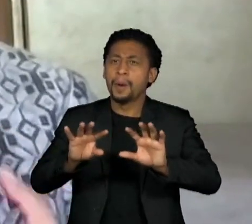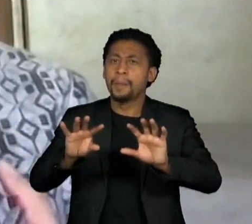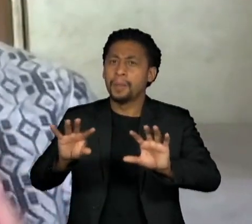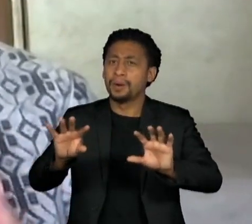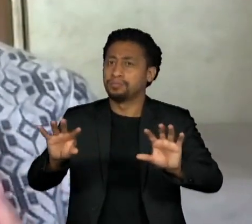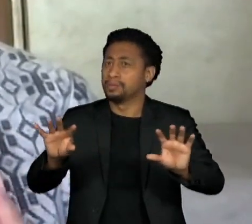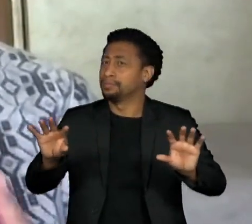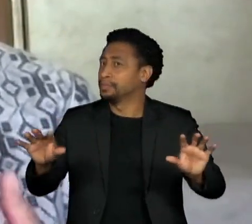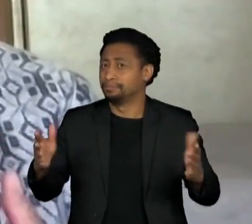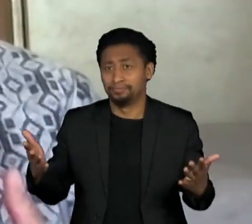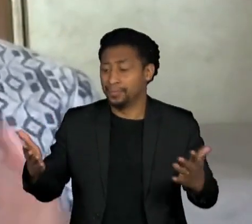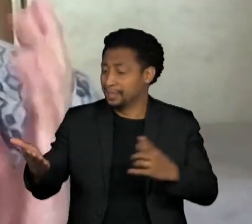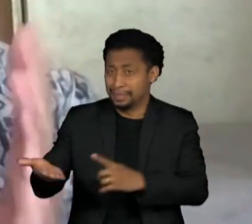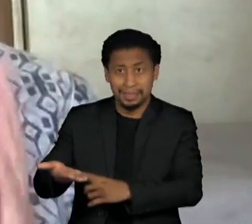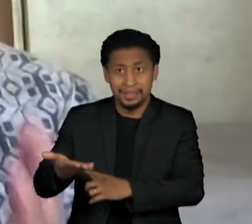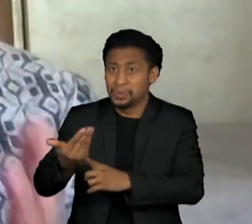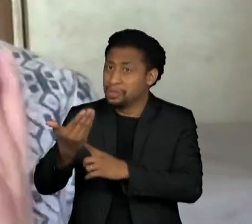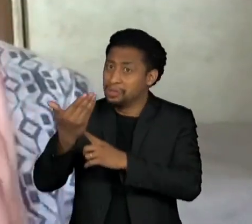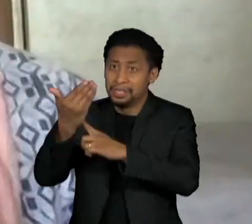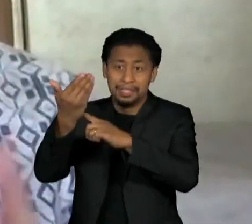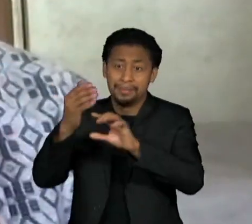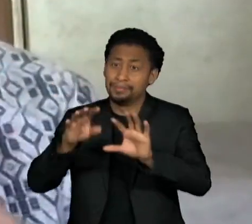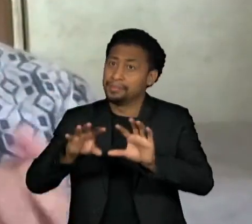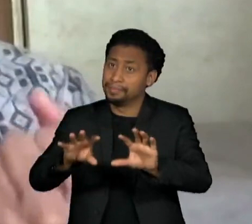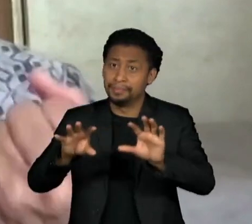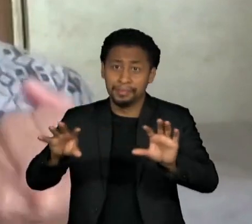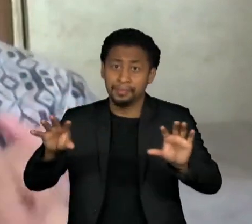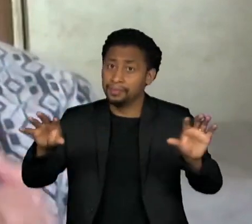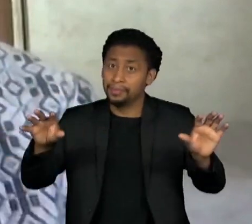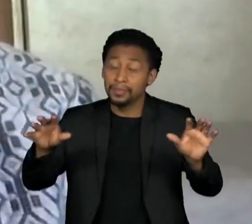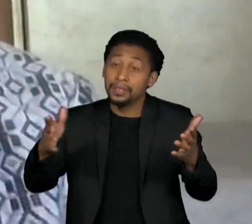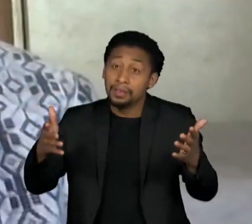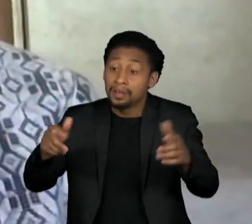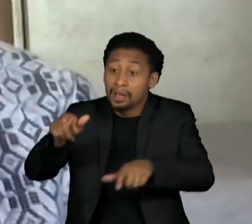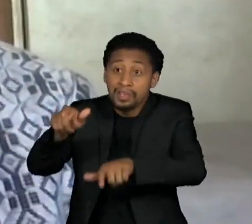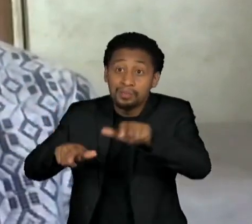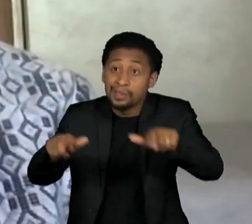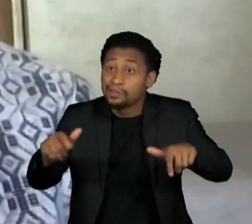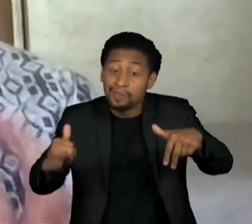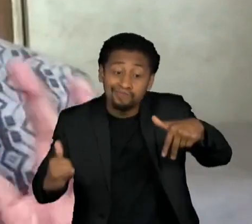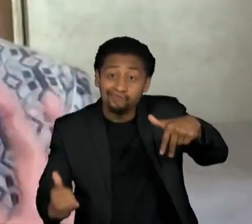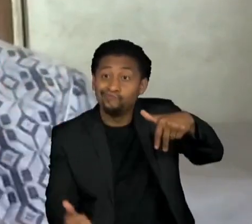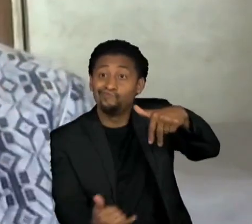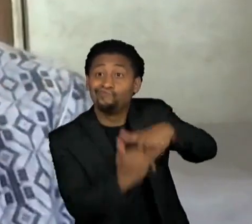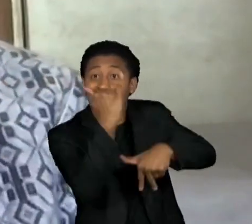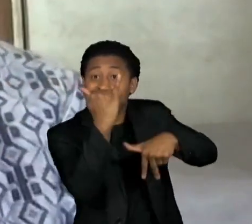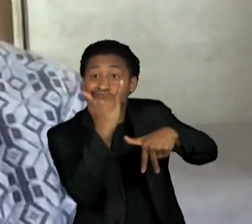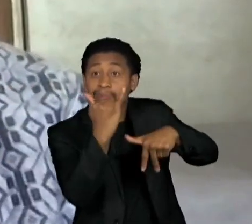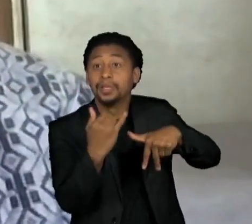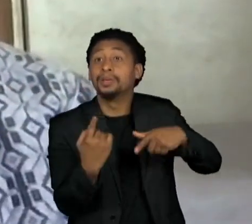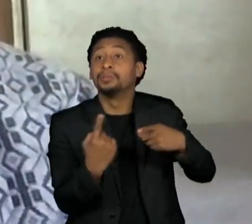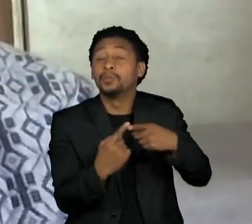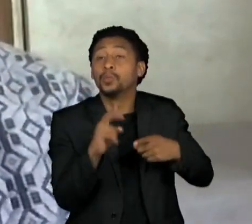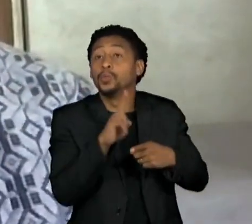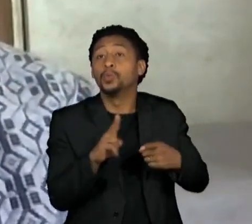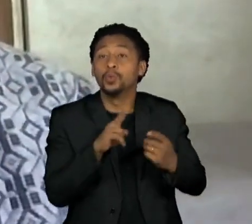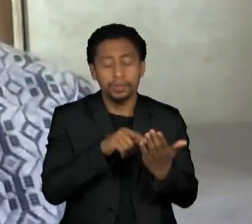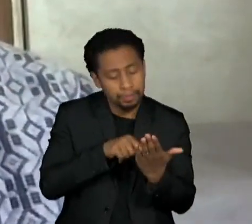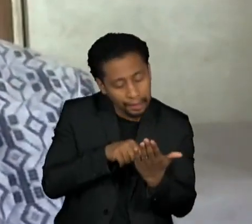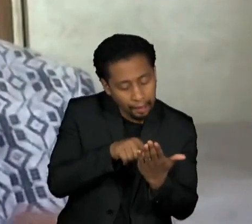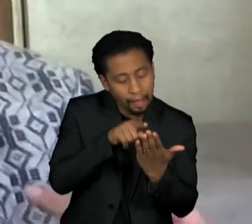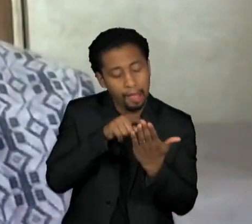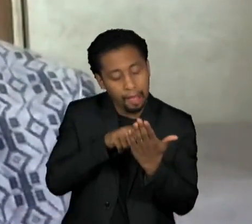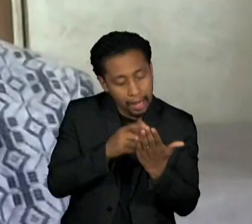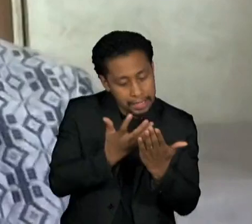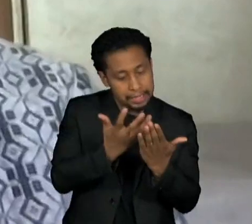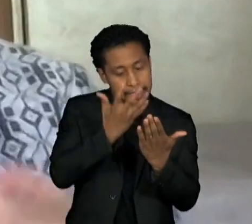it, and we are the victims. The data has shown us that online violence is real-world